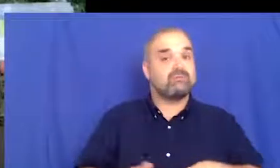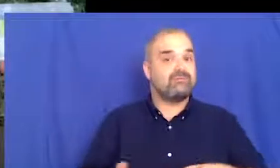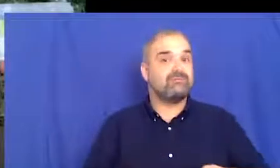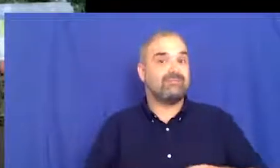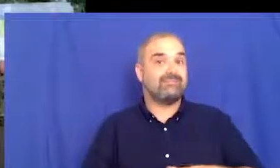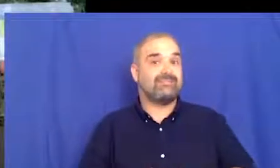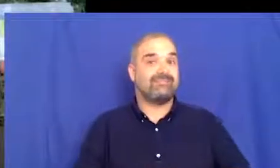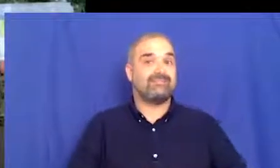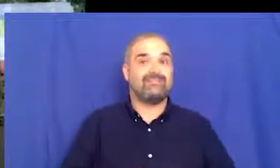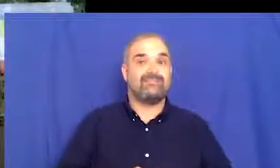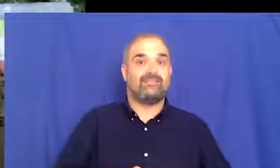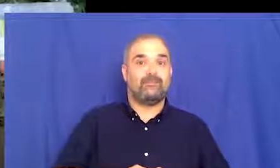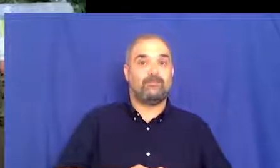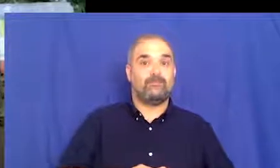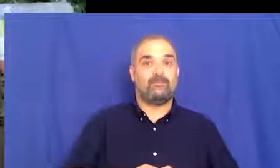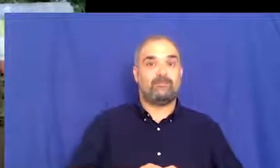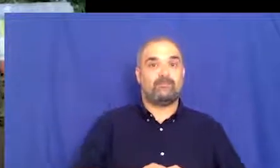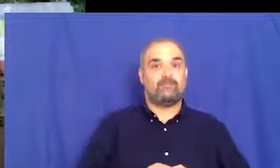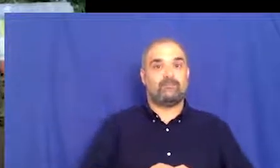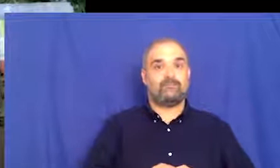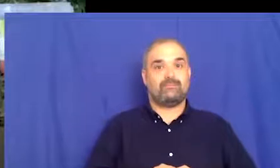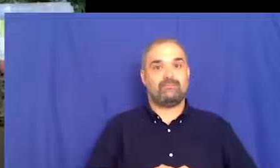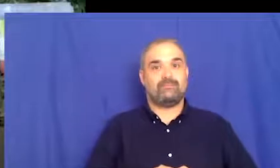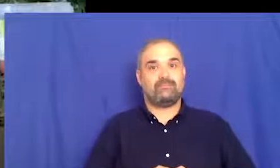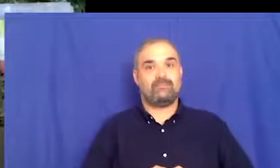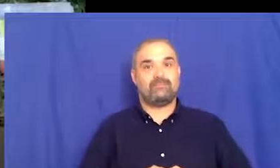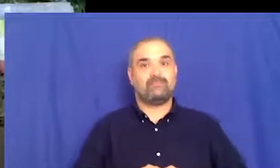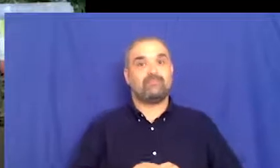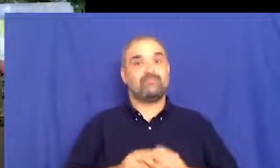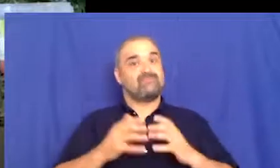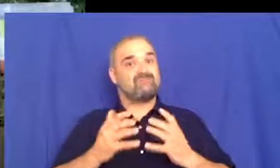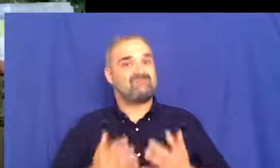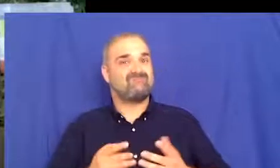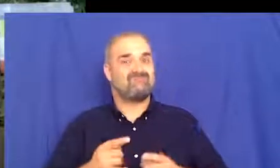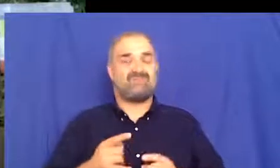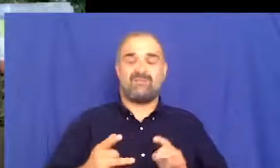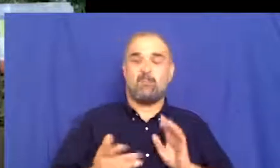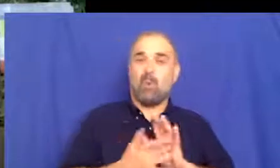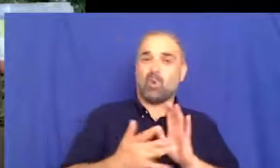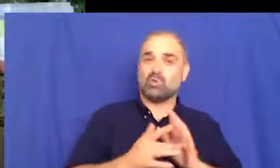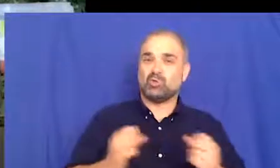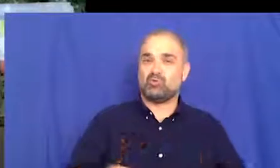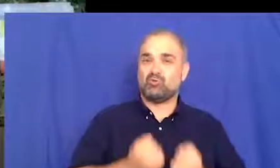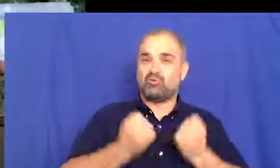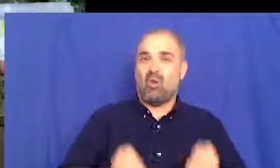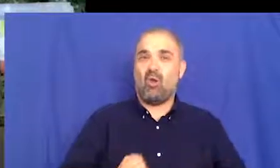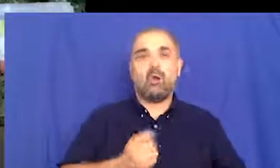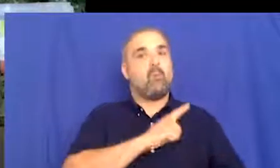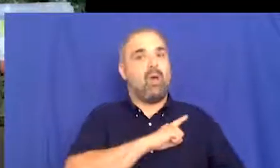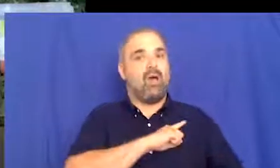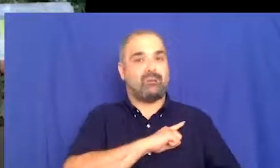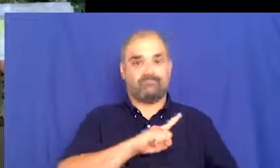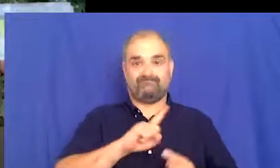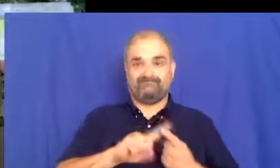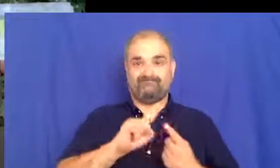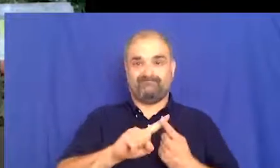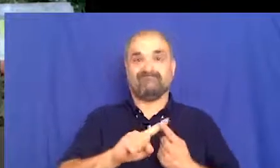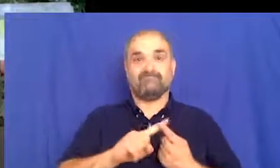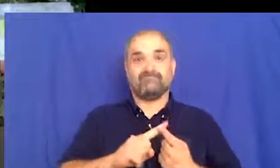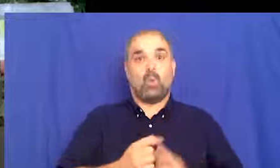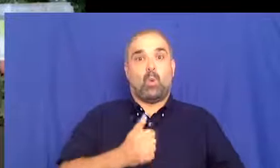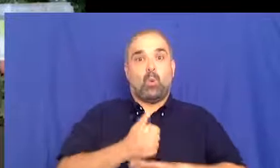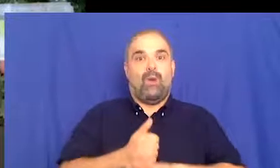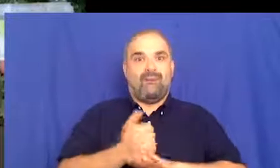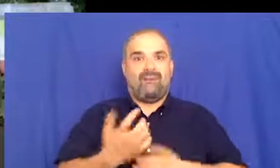actually tripod a little bit with the back, but they do carry the front half of his body. Now, they need to be very strong, firstly, like I said, because they carry his